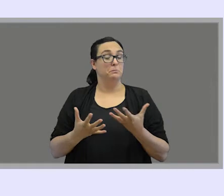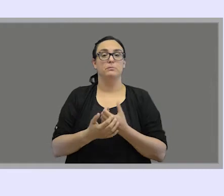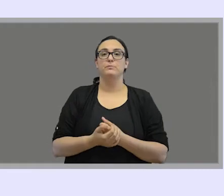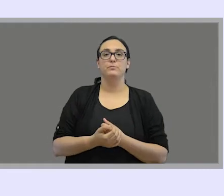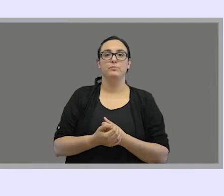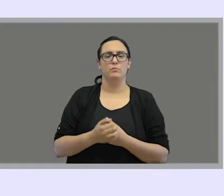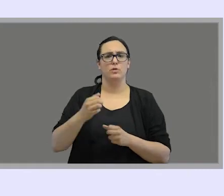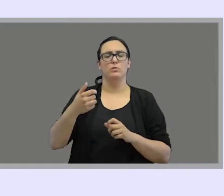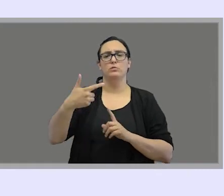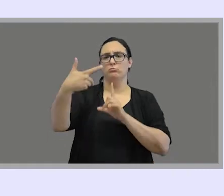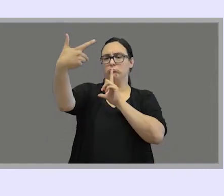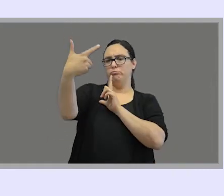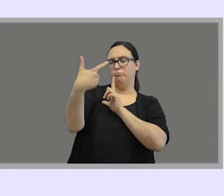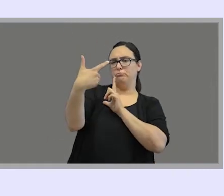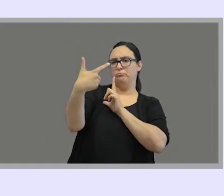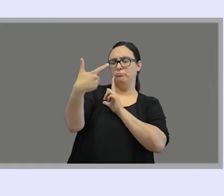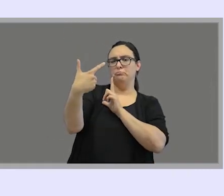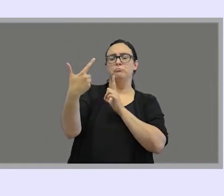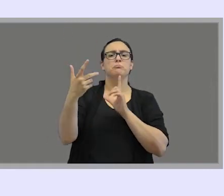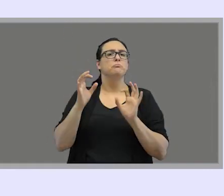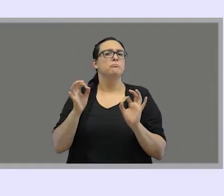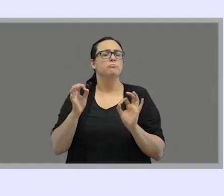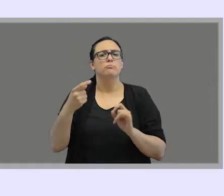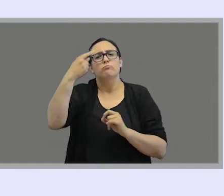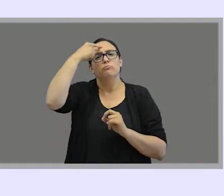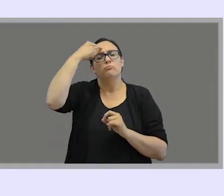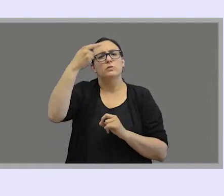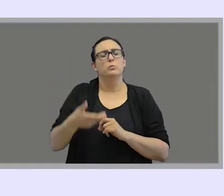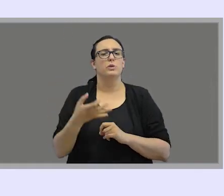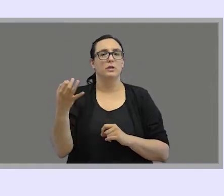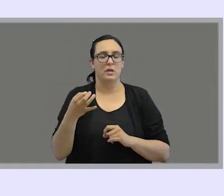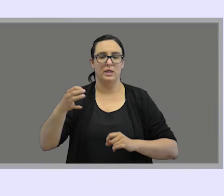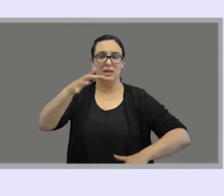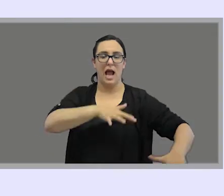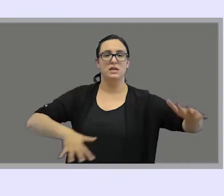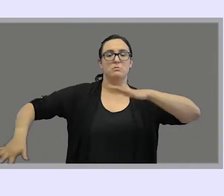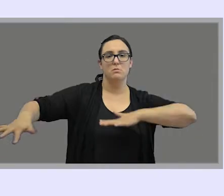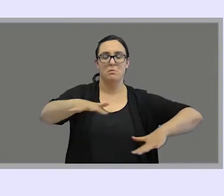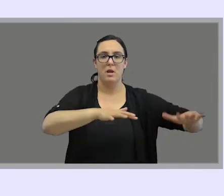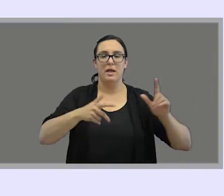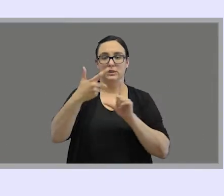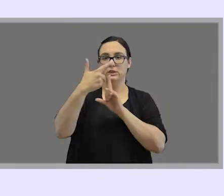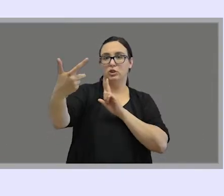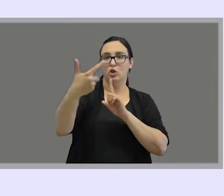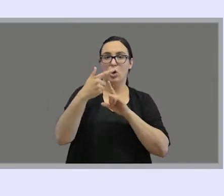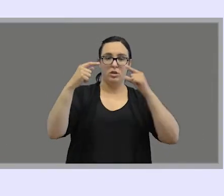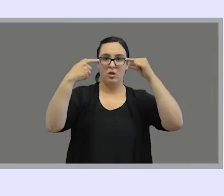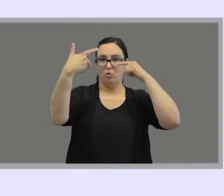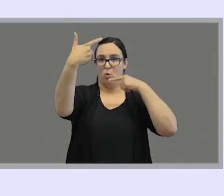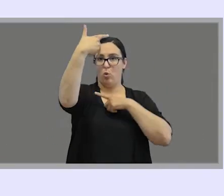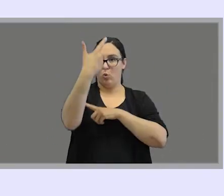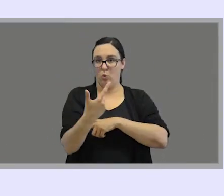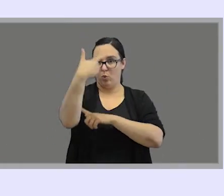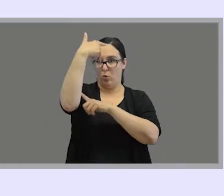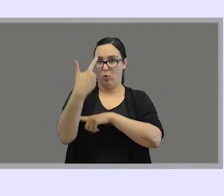So, when filming the signer specifically, we have to bear in mind the signing space, the shot, and the eye line.